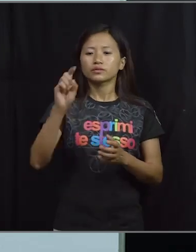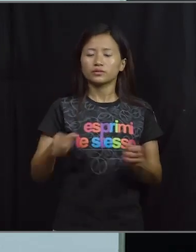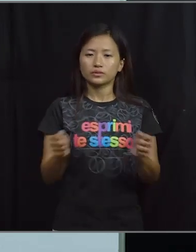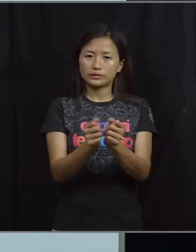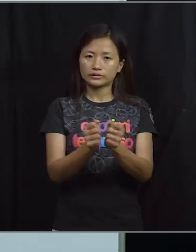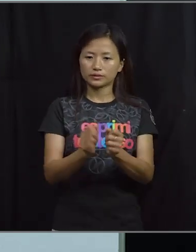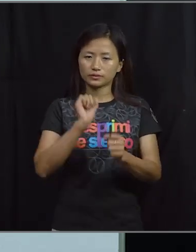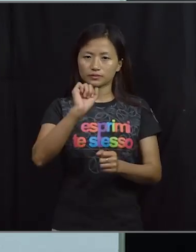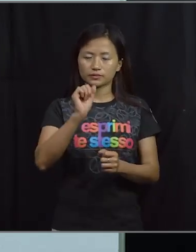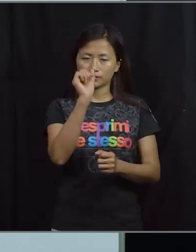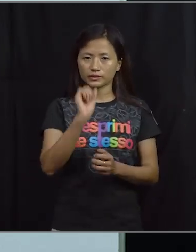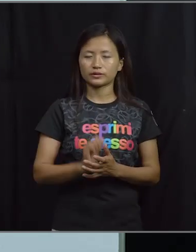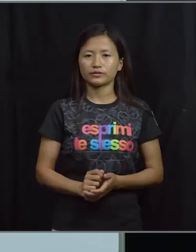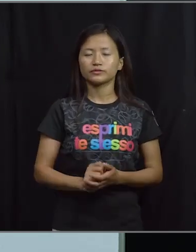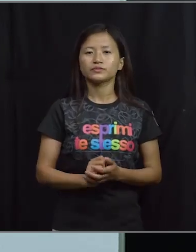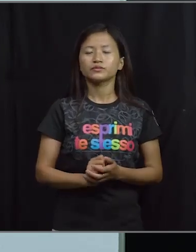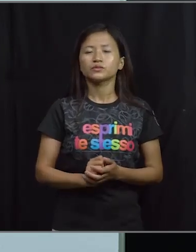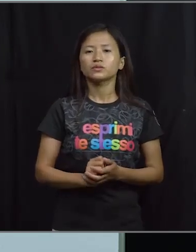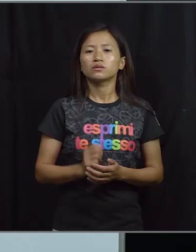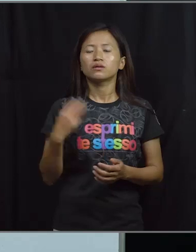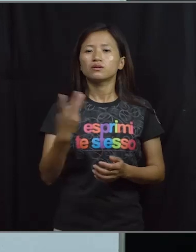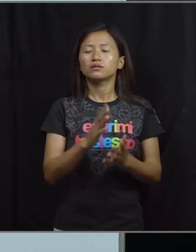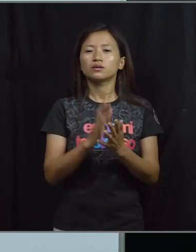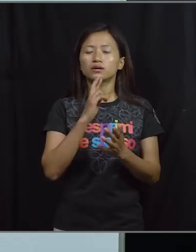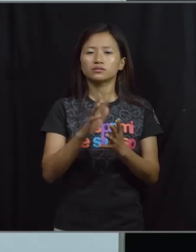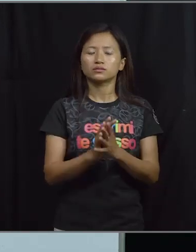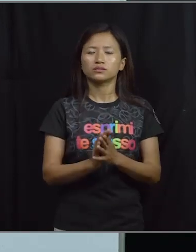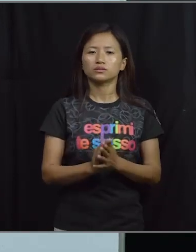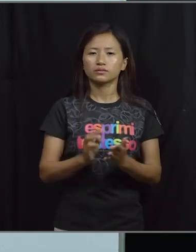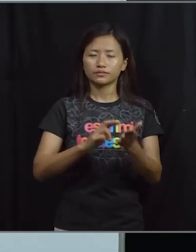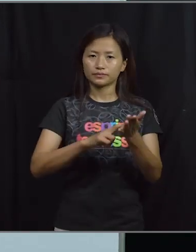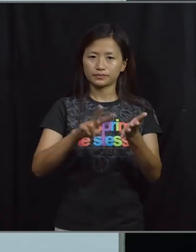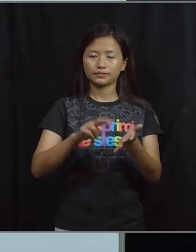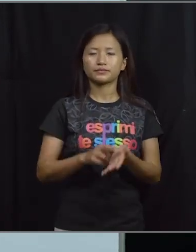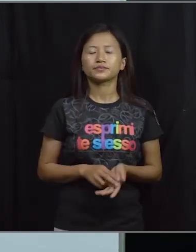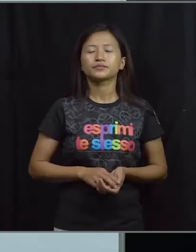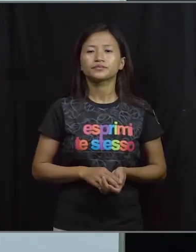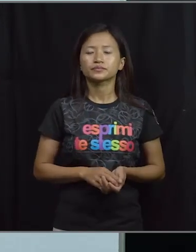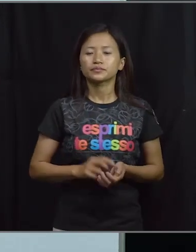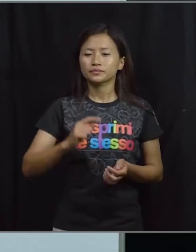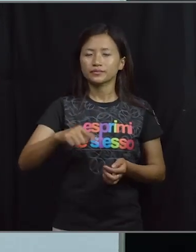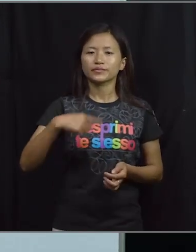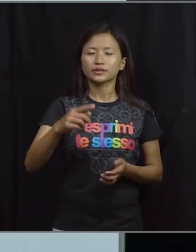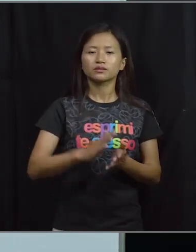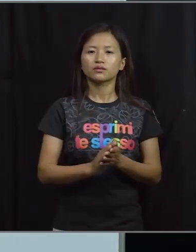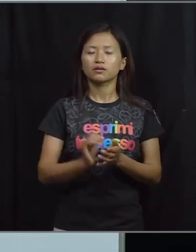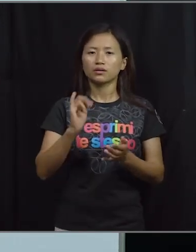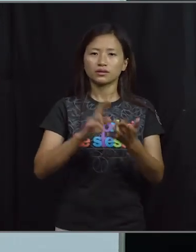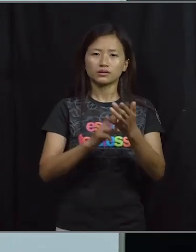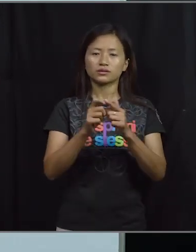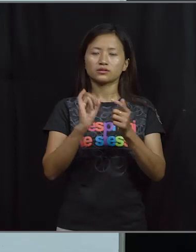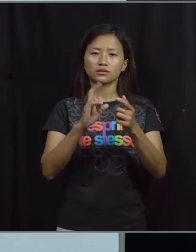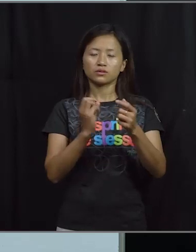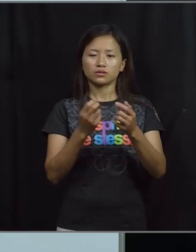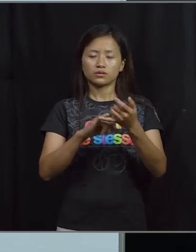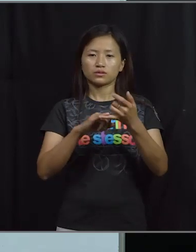themselves and are entrepreneurs by nature. Next is induced